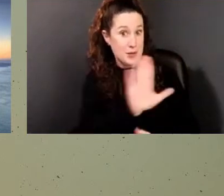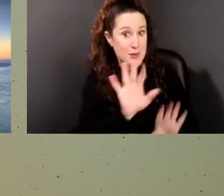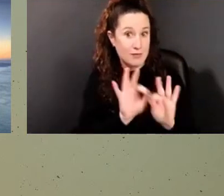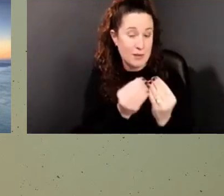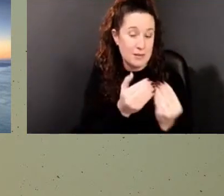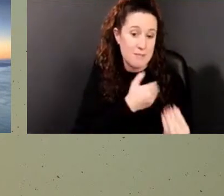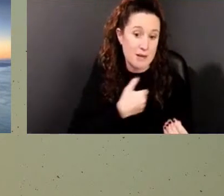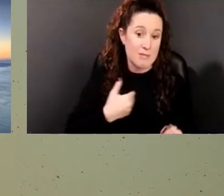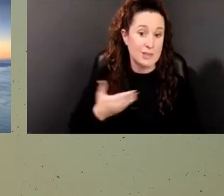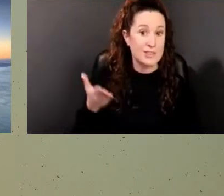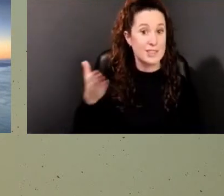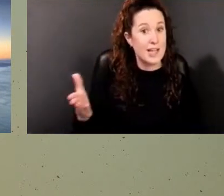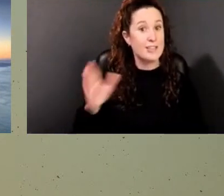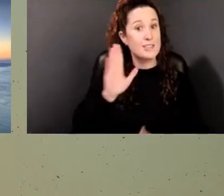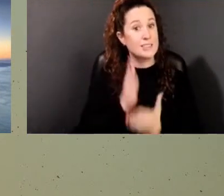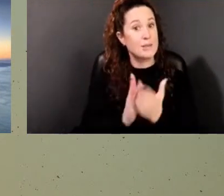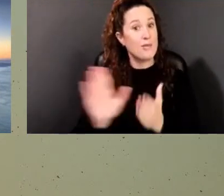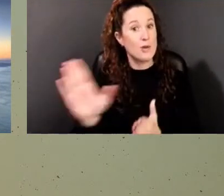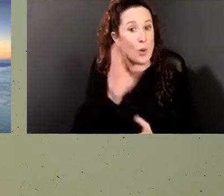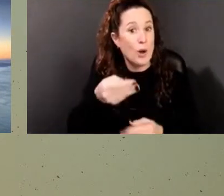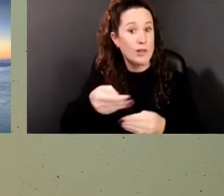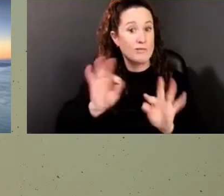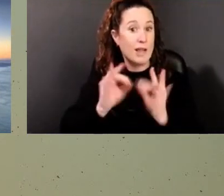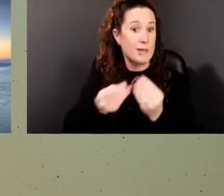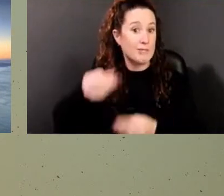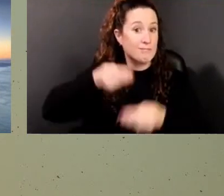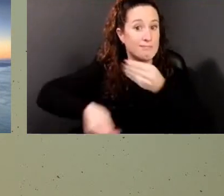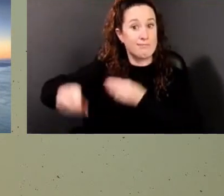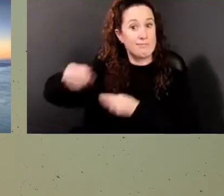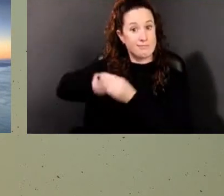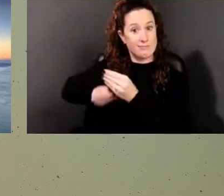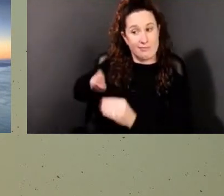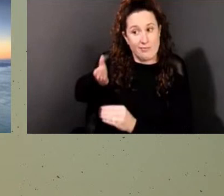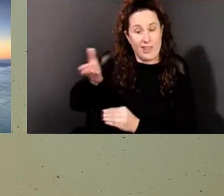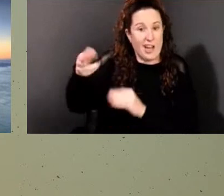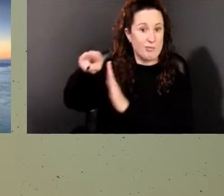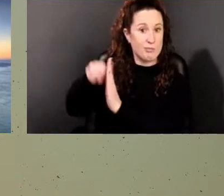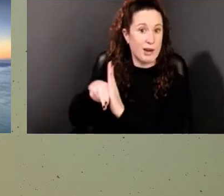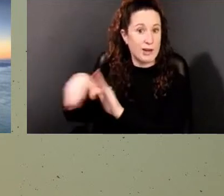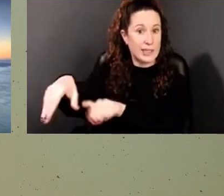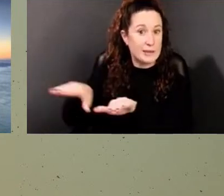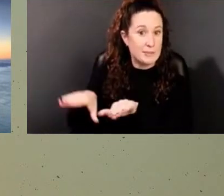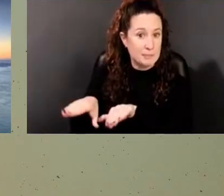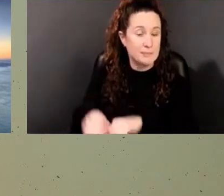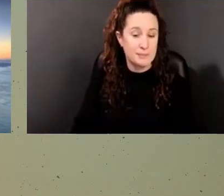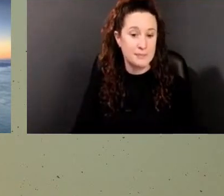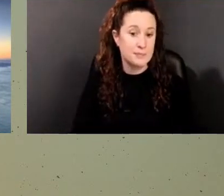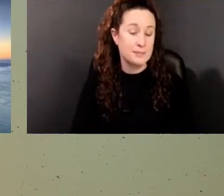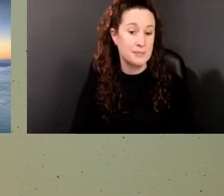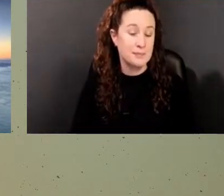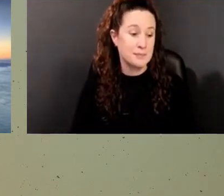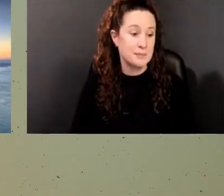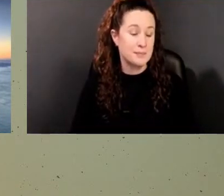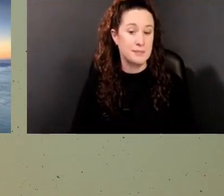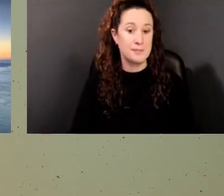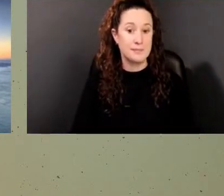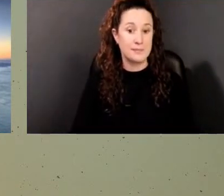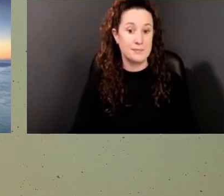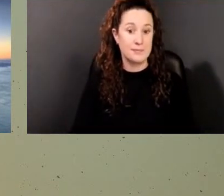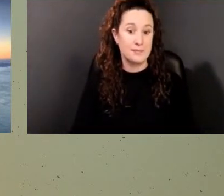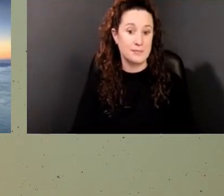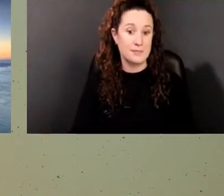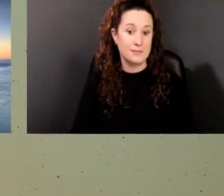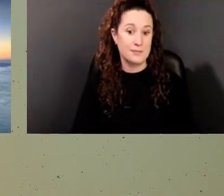some ancestors for us who might be buried there. And with that, I suppose just welcome